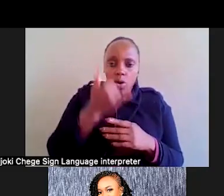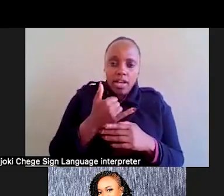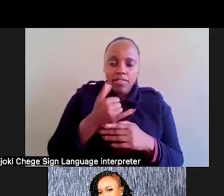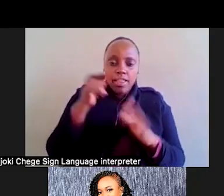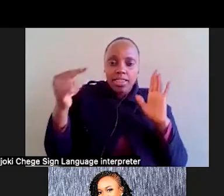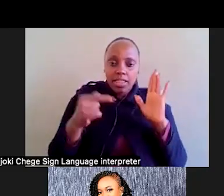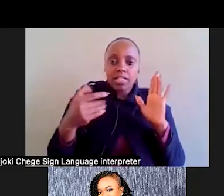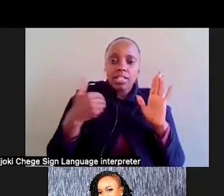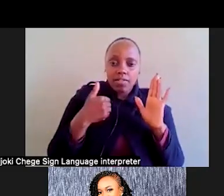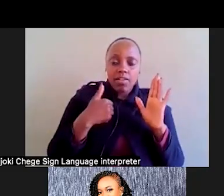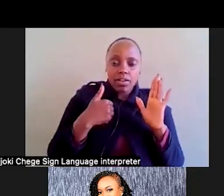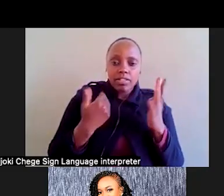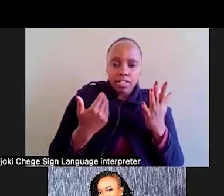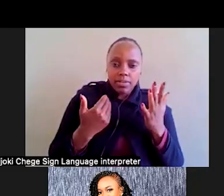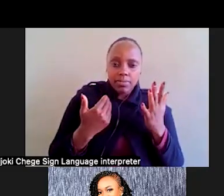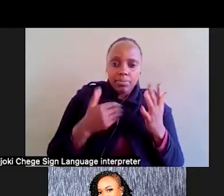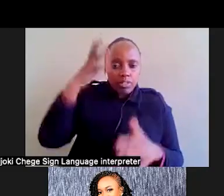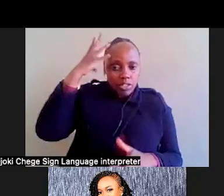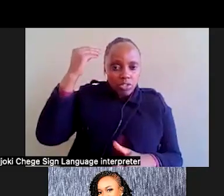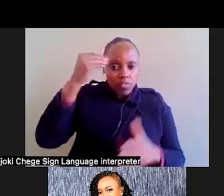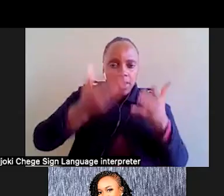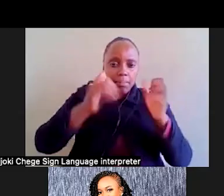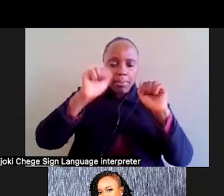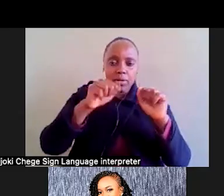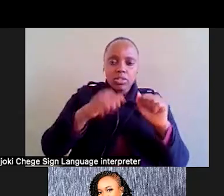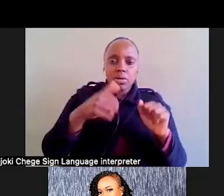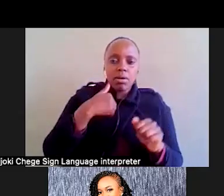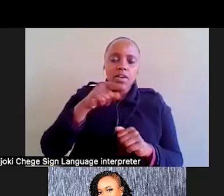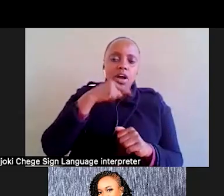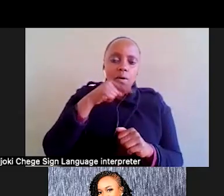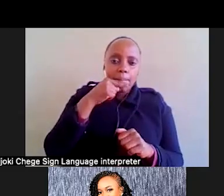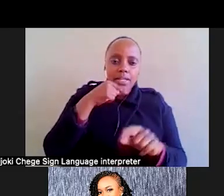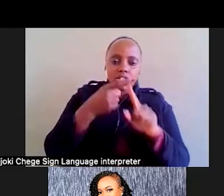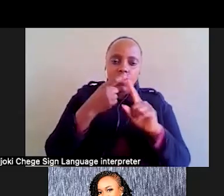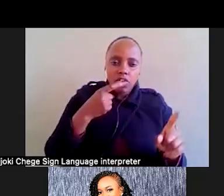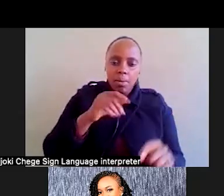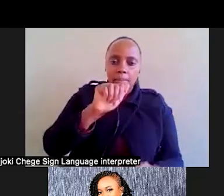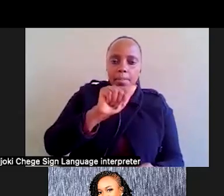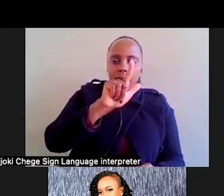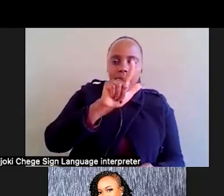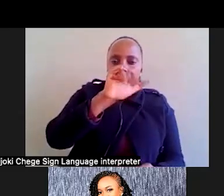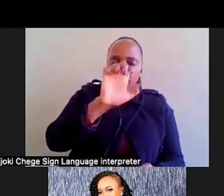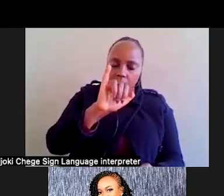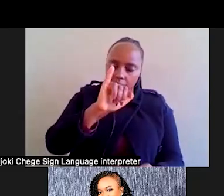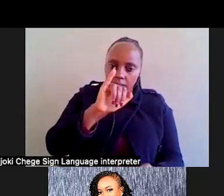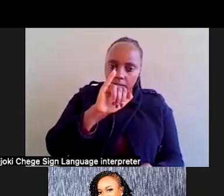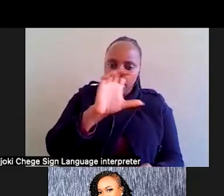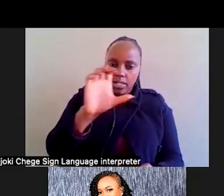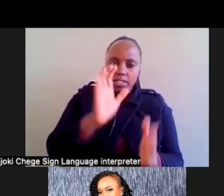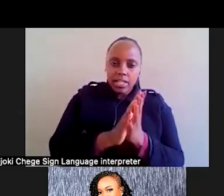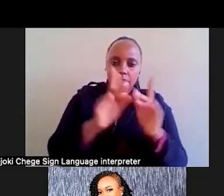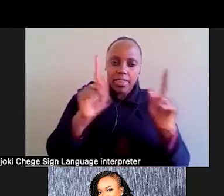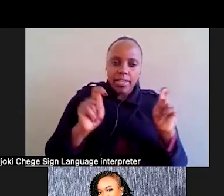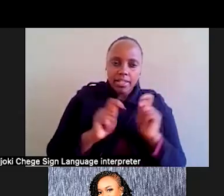is focusing on Somalia, but probably we could also have input from Alice and the team. Then let's see